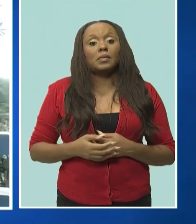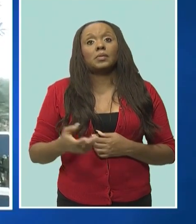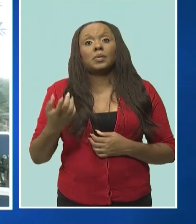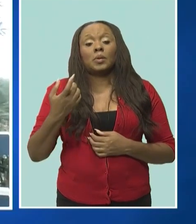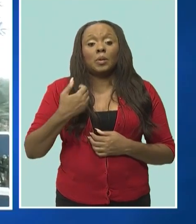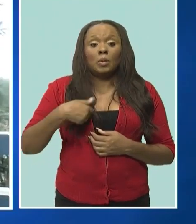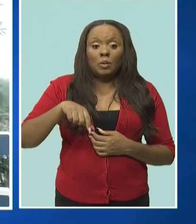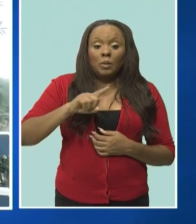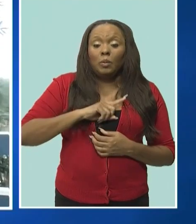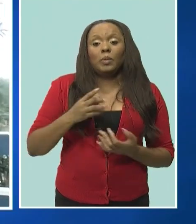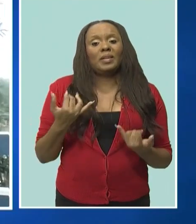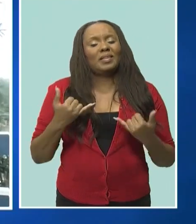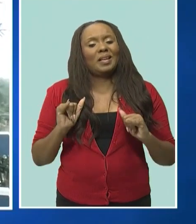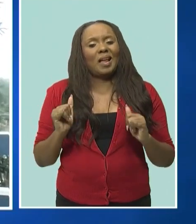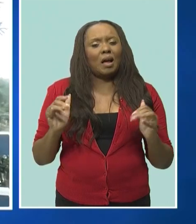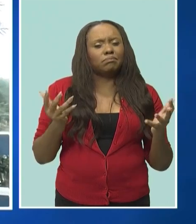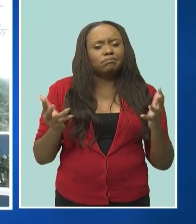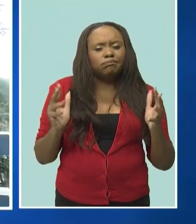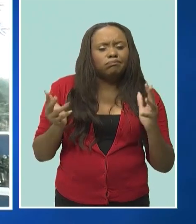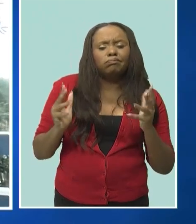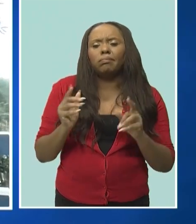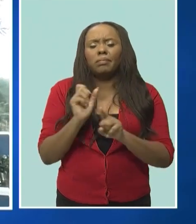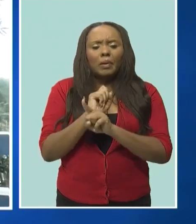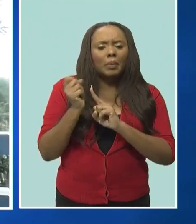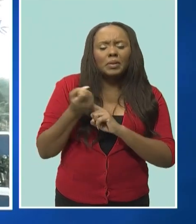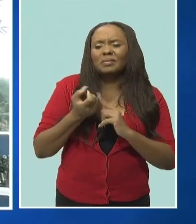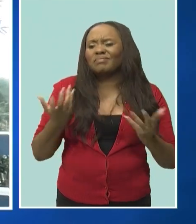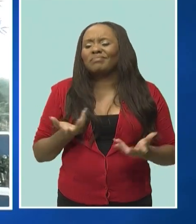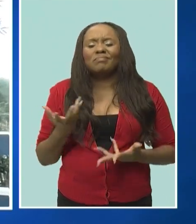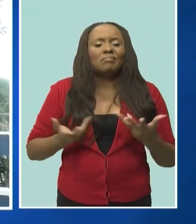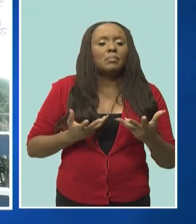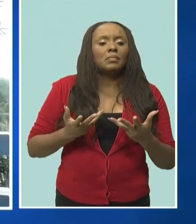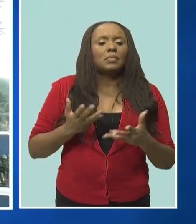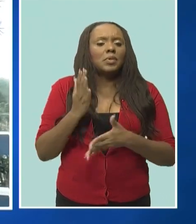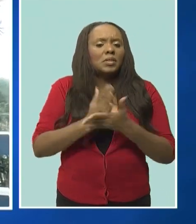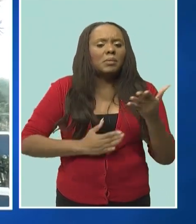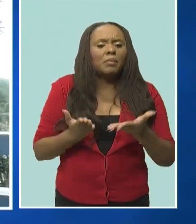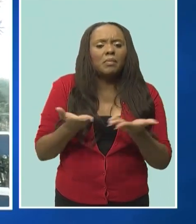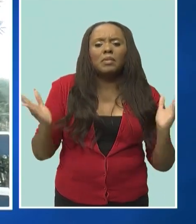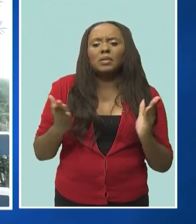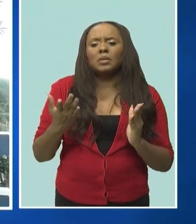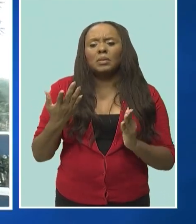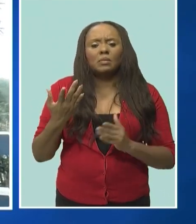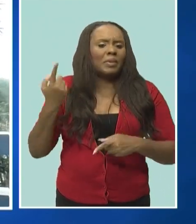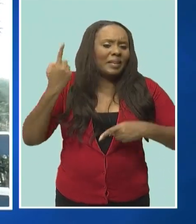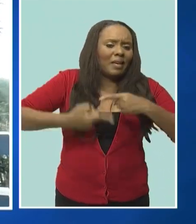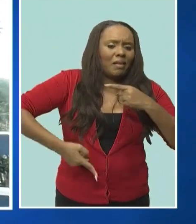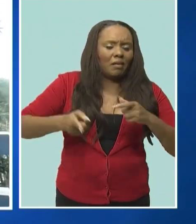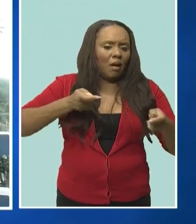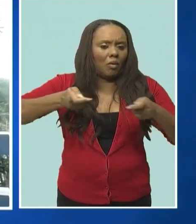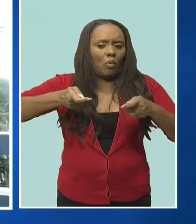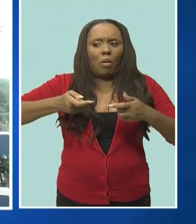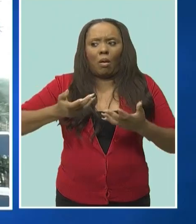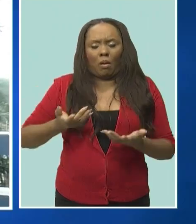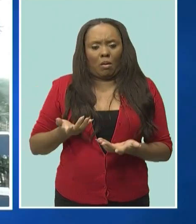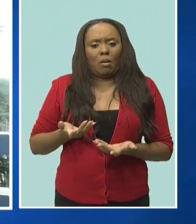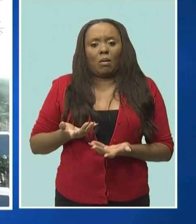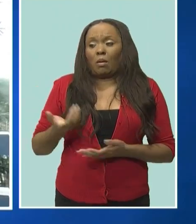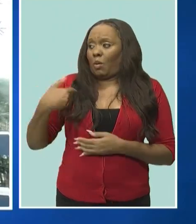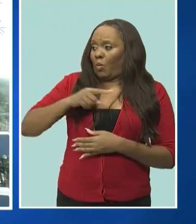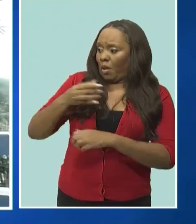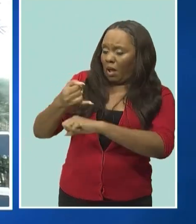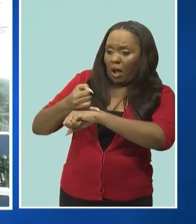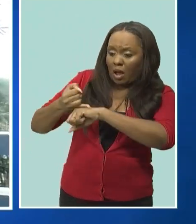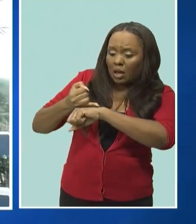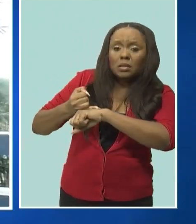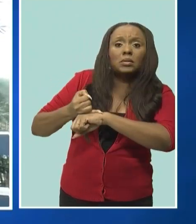very volatile situation. There are many things that we don't have control over because, being an island, we